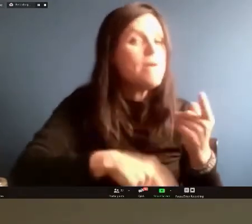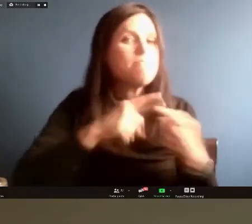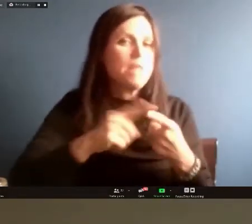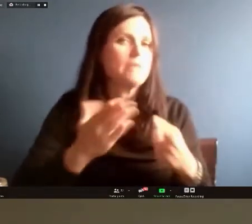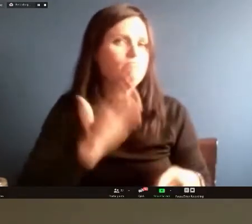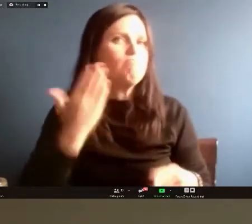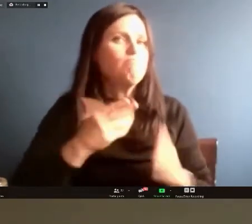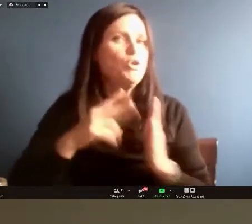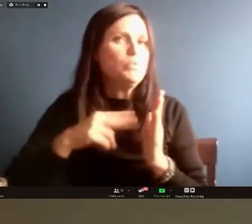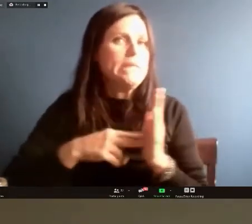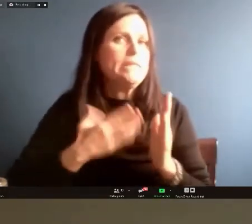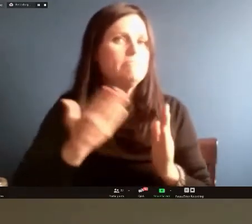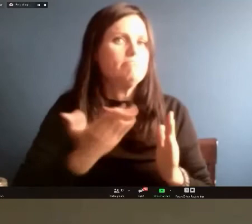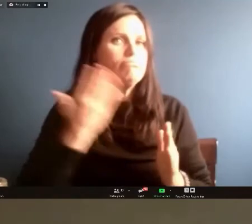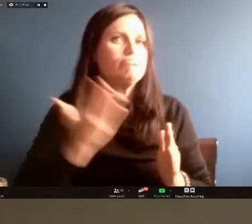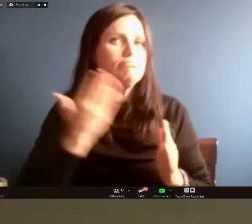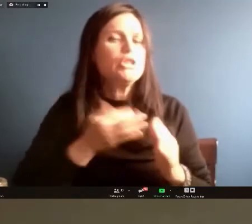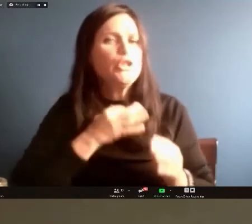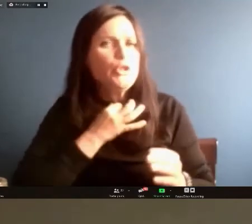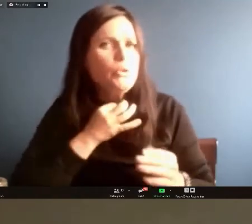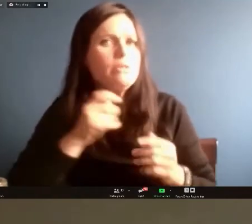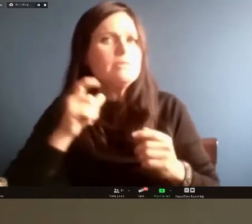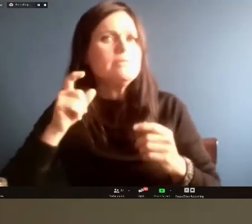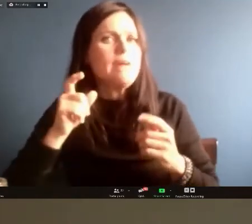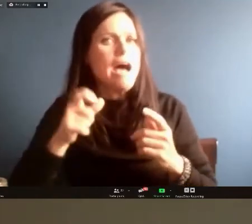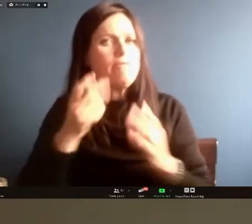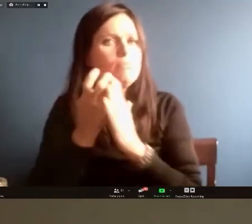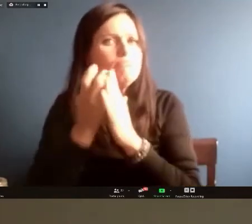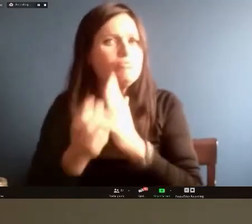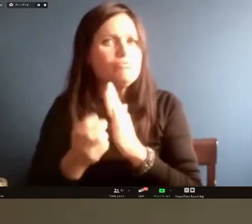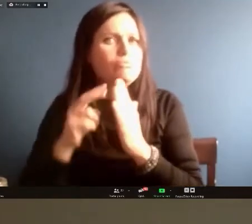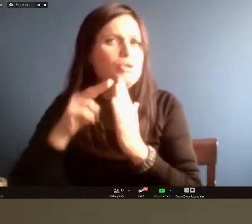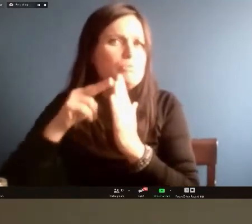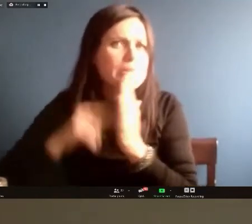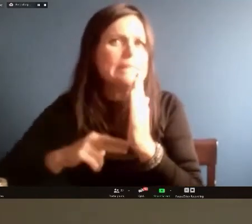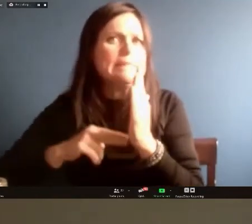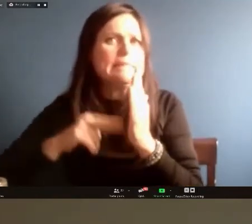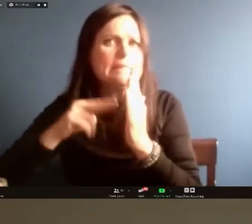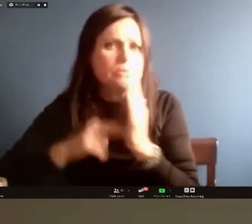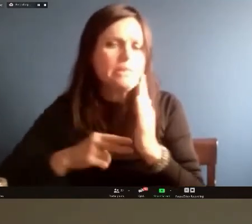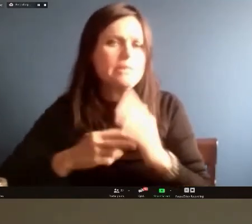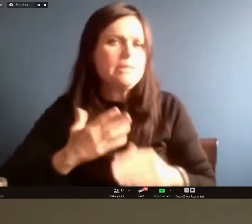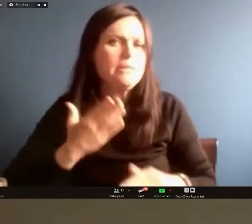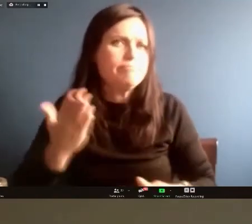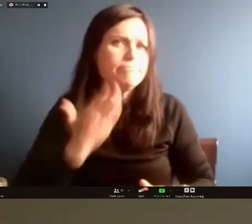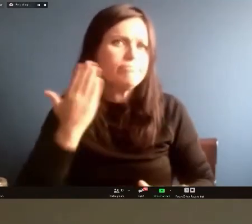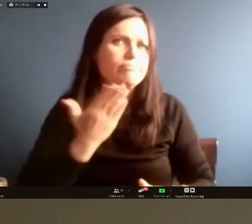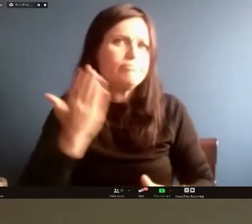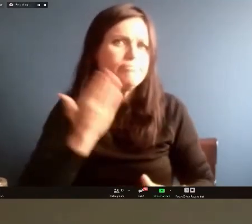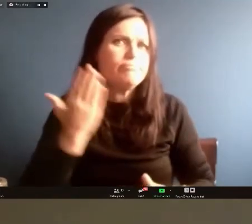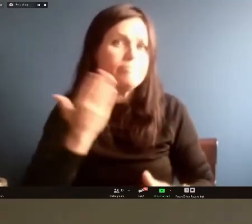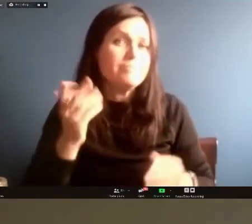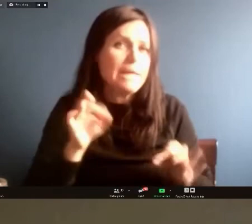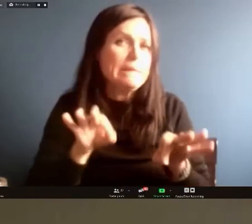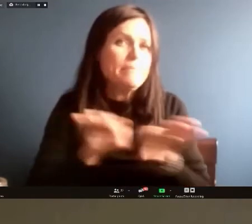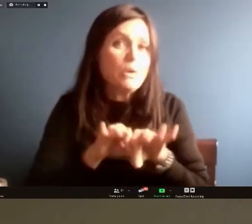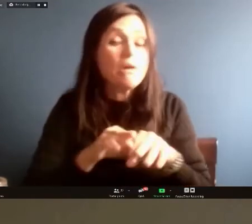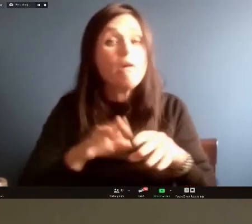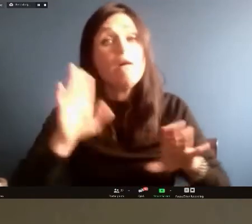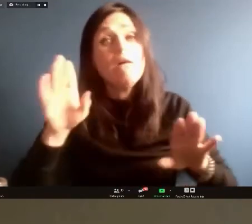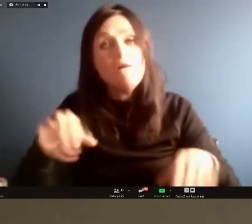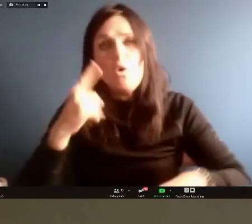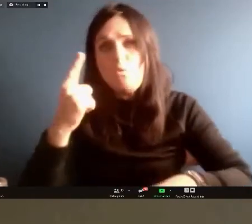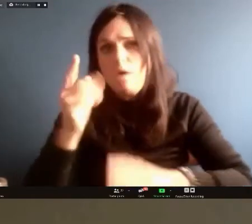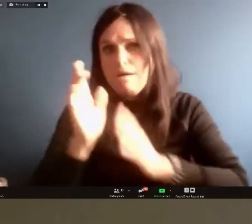You have to be reading all the time. Certainly, like really off the top of my head, I mean, a book that I just